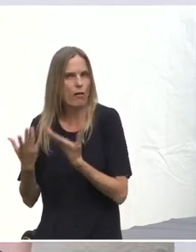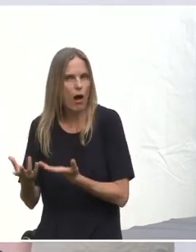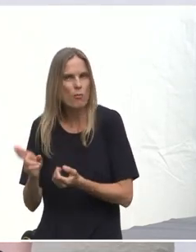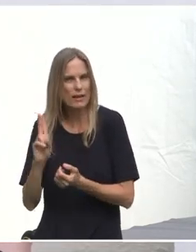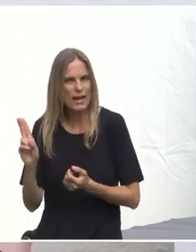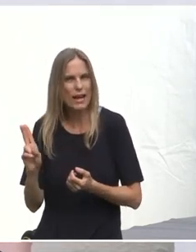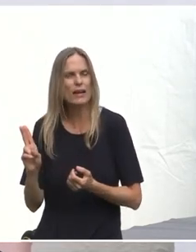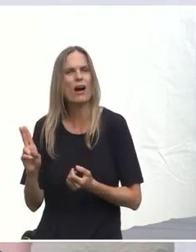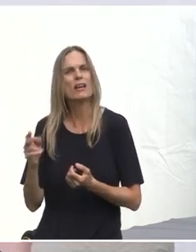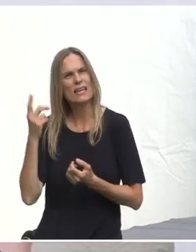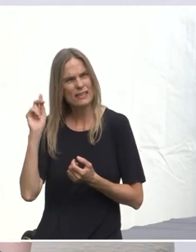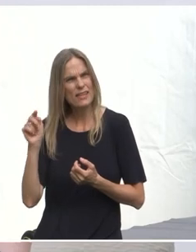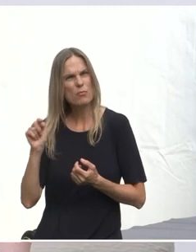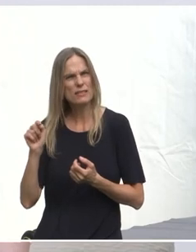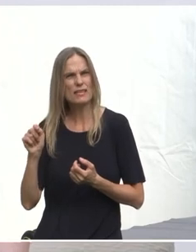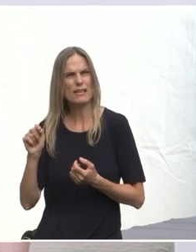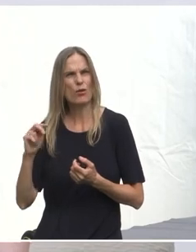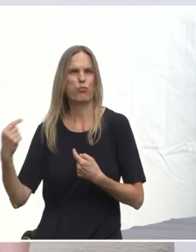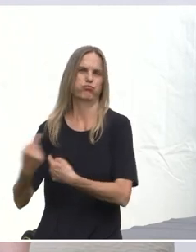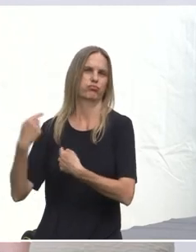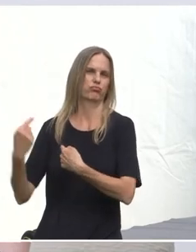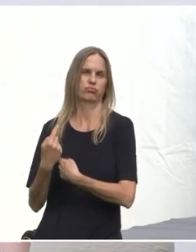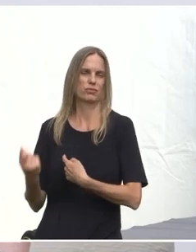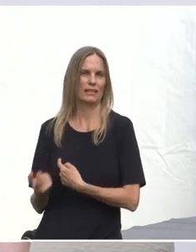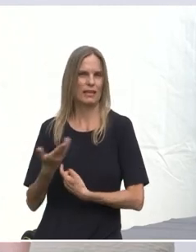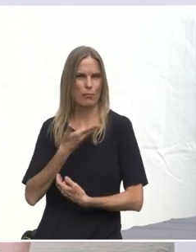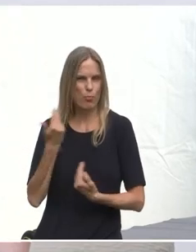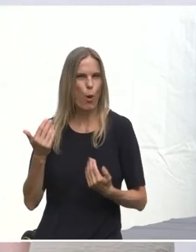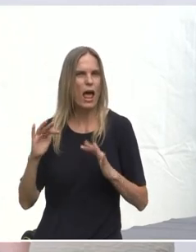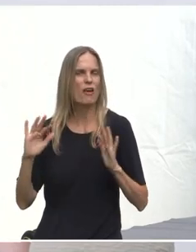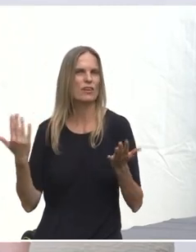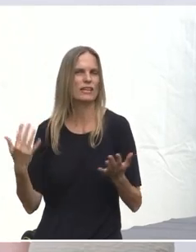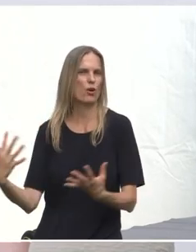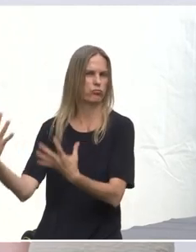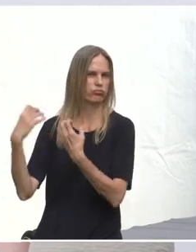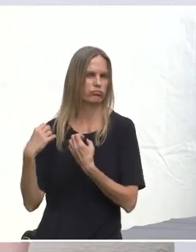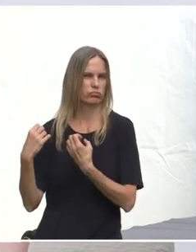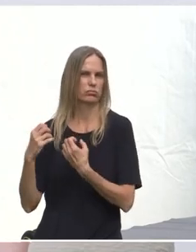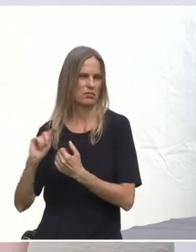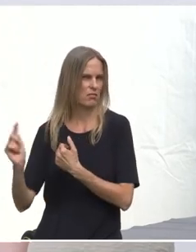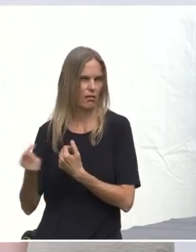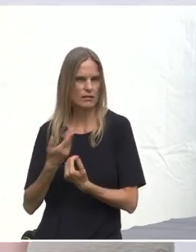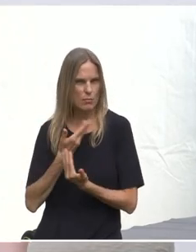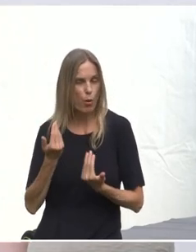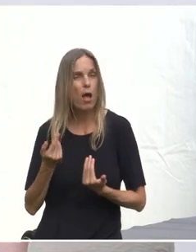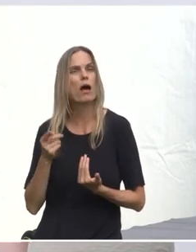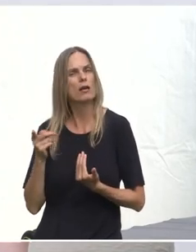it's not going to come back as a bad joke. It's not going to come back as an attack on your manliness.